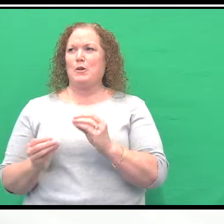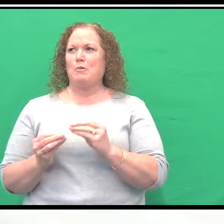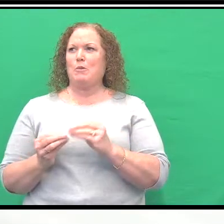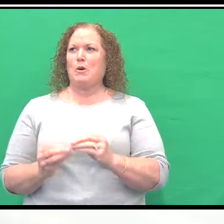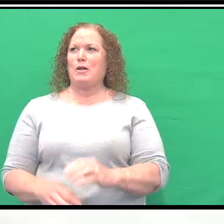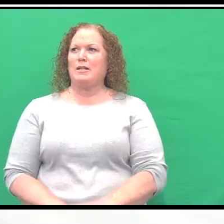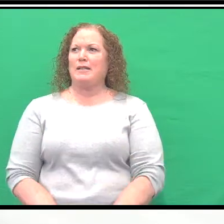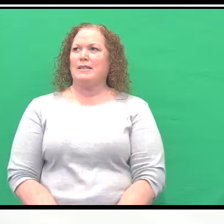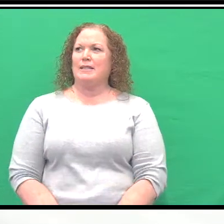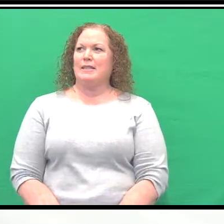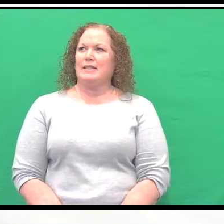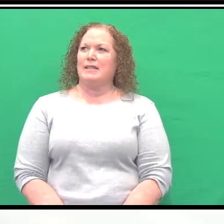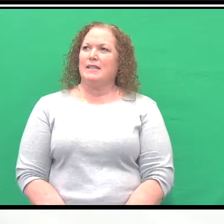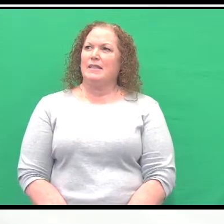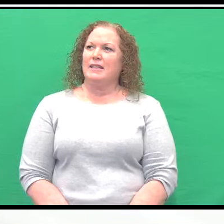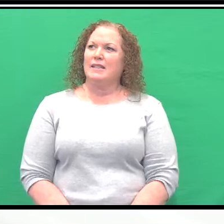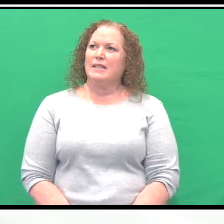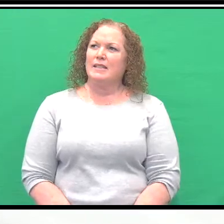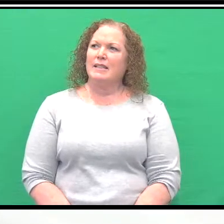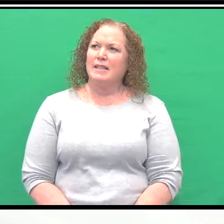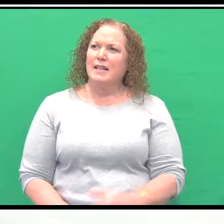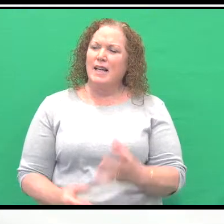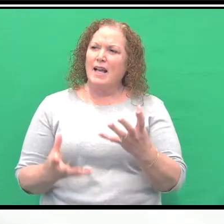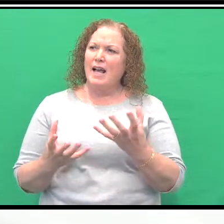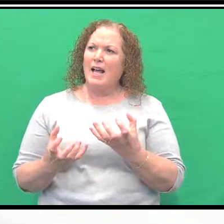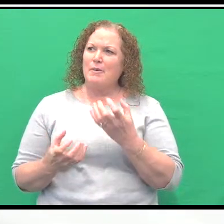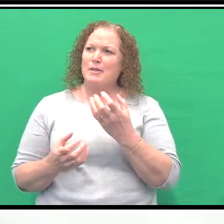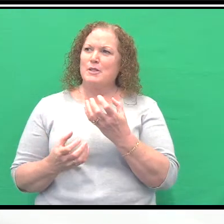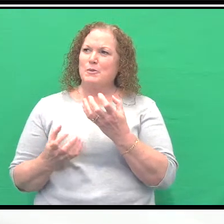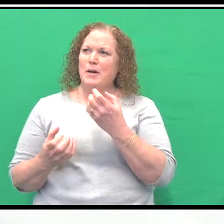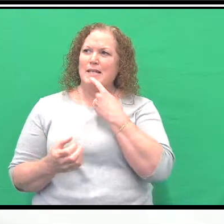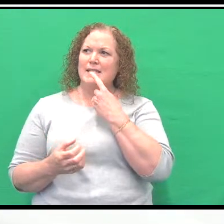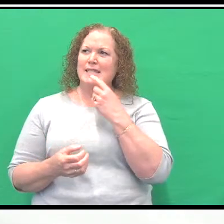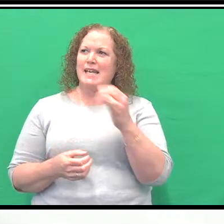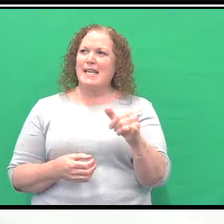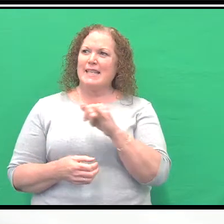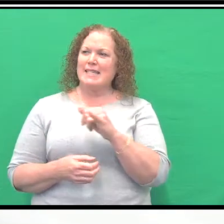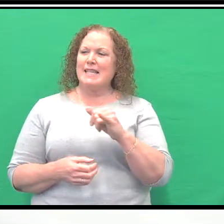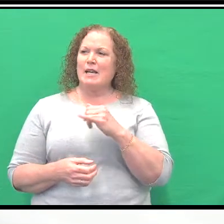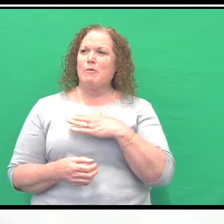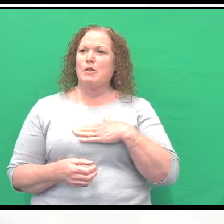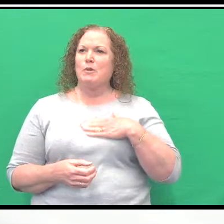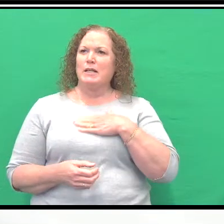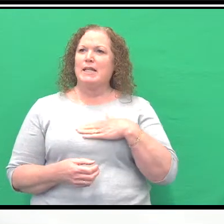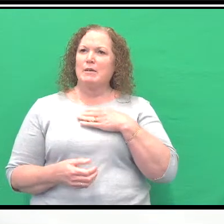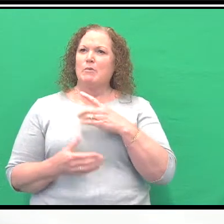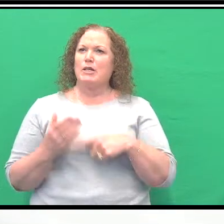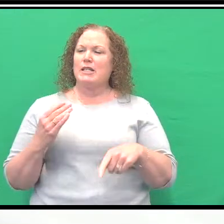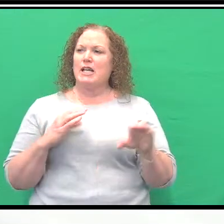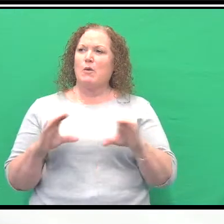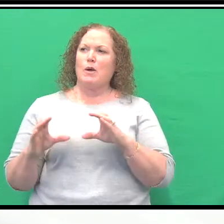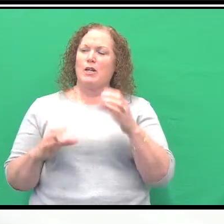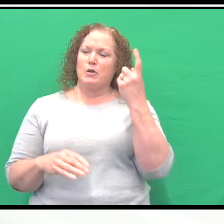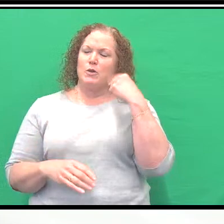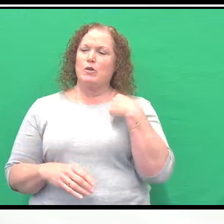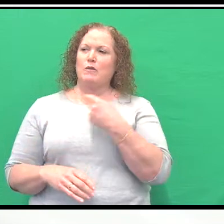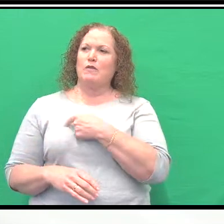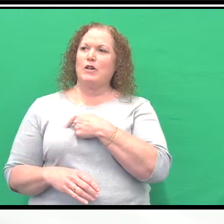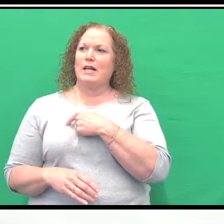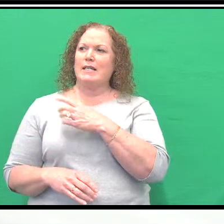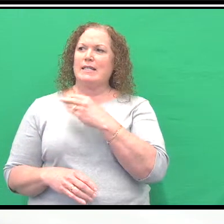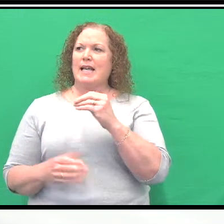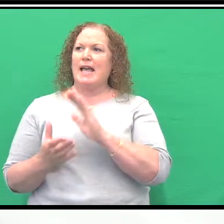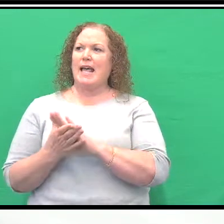Kiana? I would just like to say the same thing as Sophia. We really appreciate what you guys do for us and the whole like school community. Thank